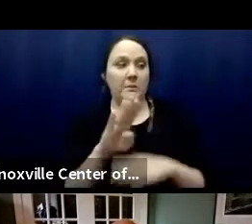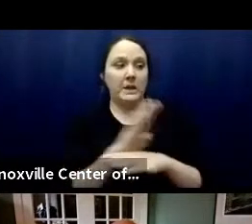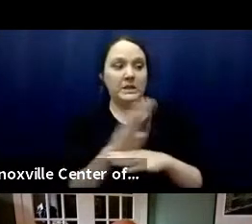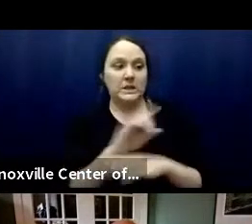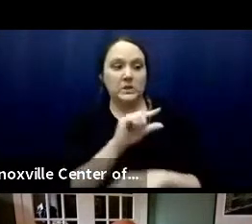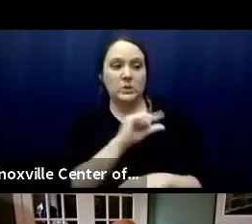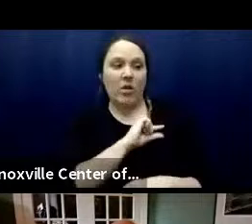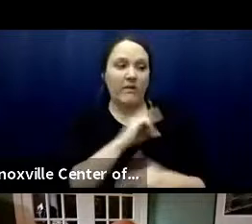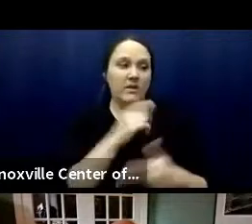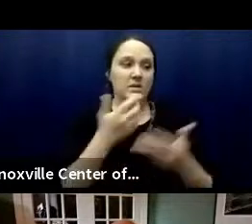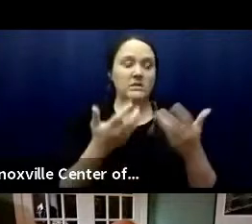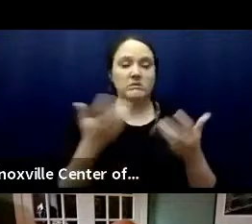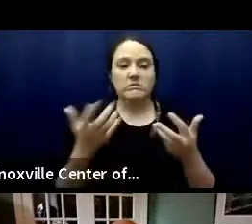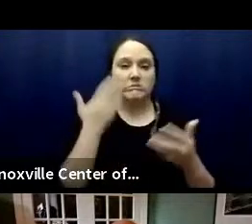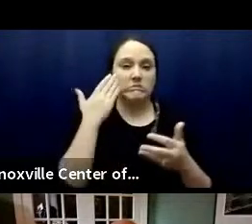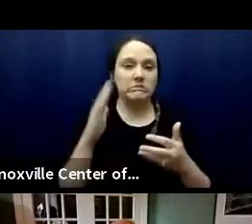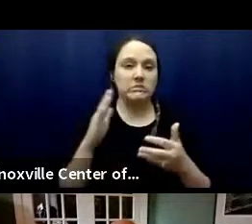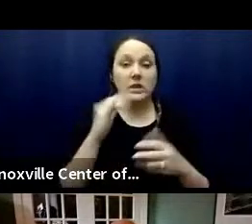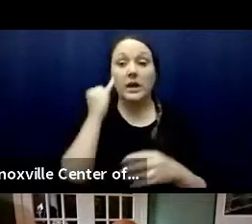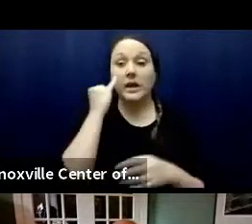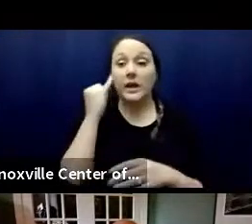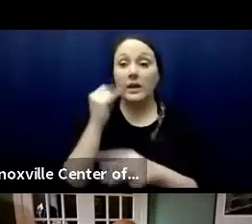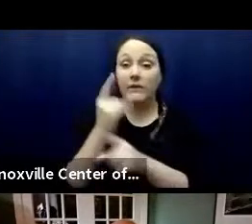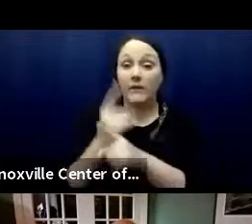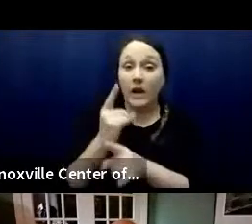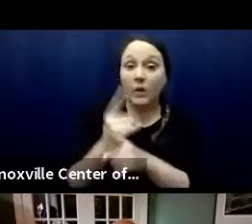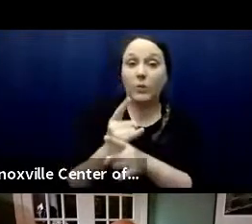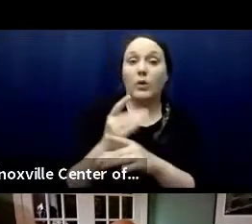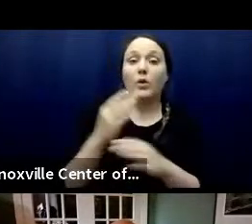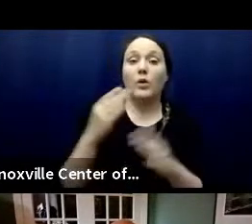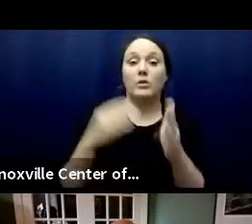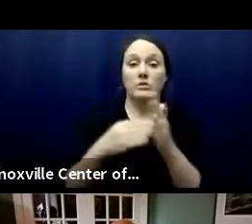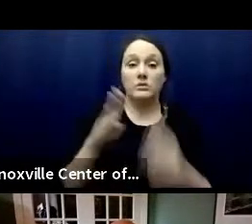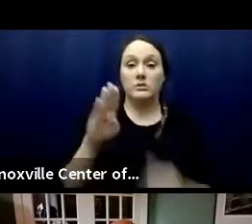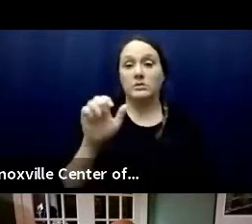qualifies. If alcohol is banned,